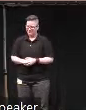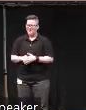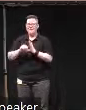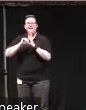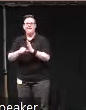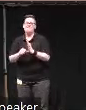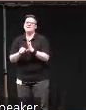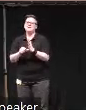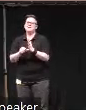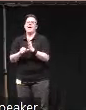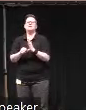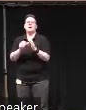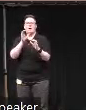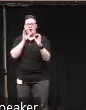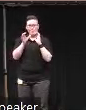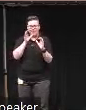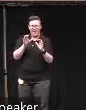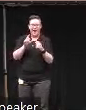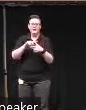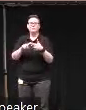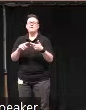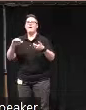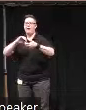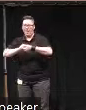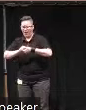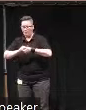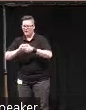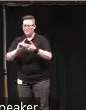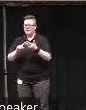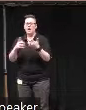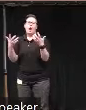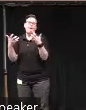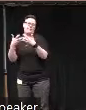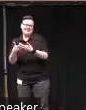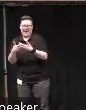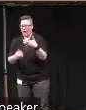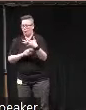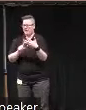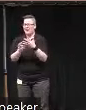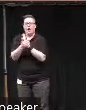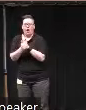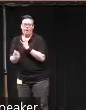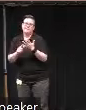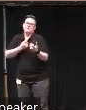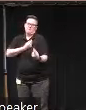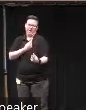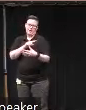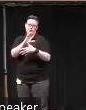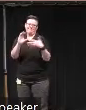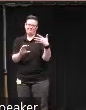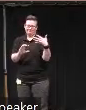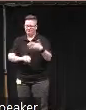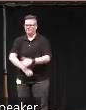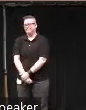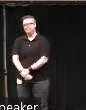the value of communication, collaboration, complementarity, competence, and compassion.